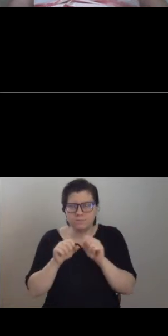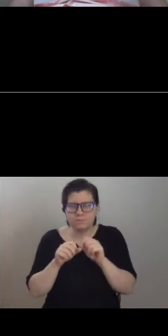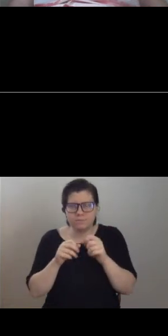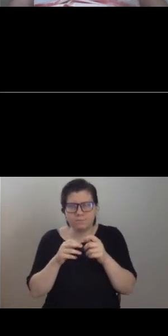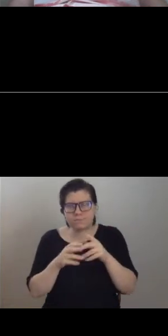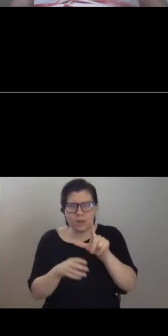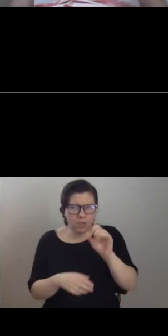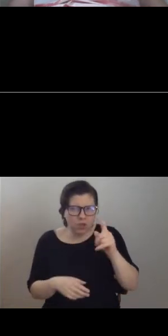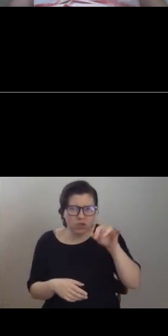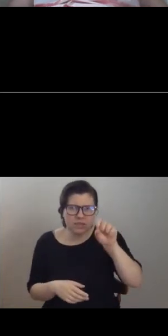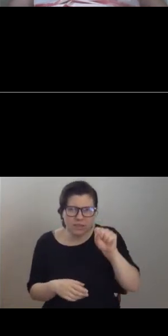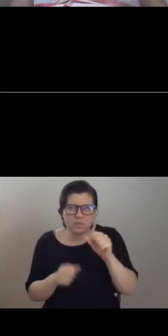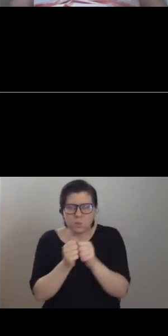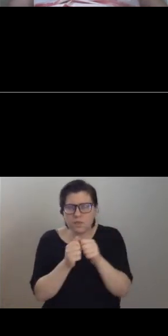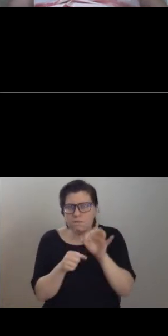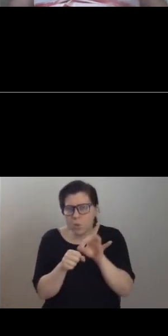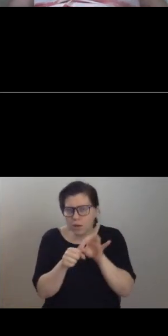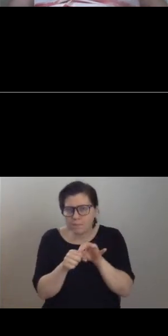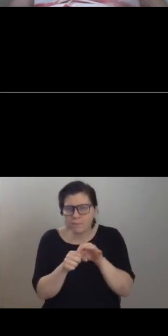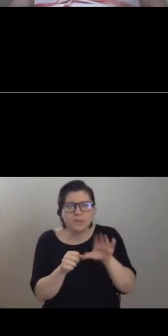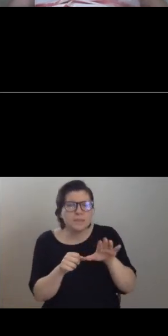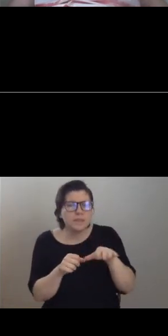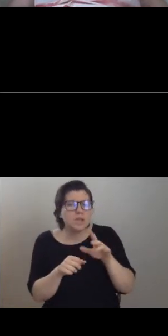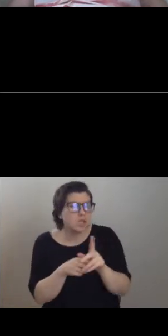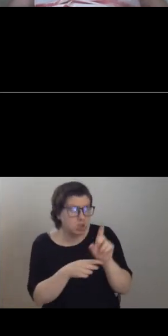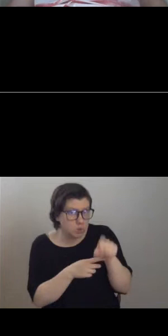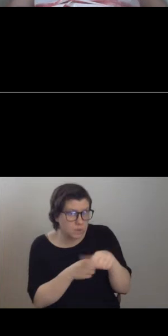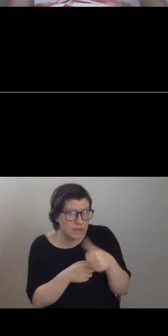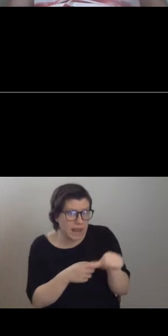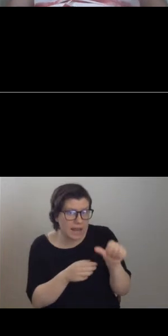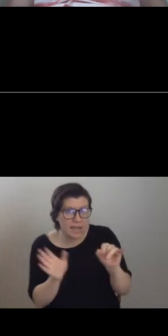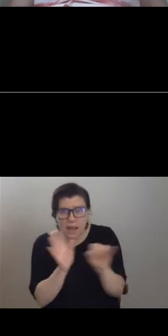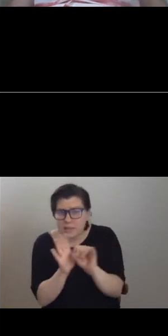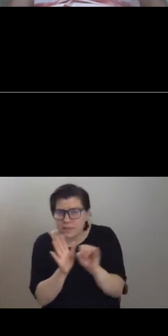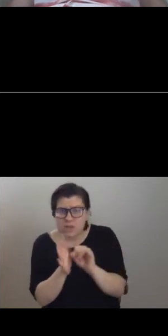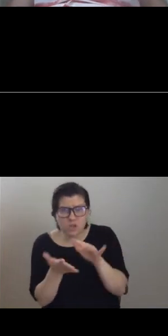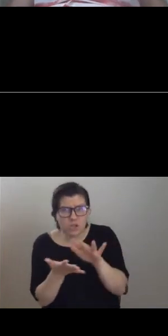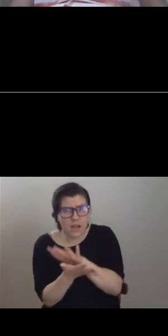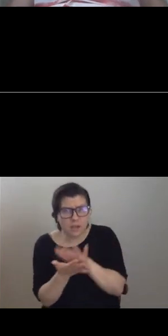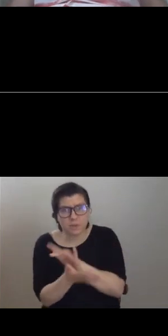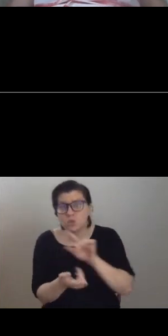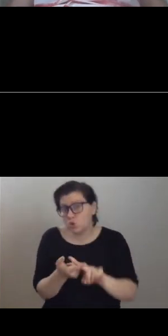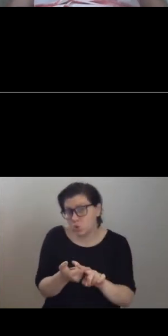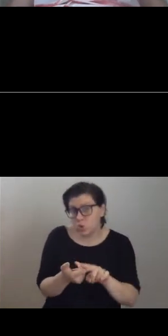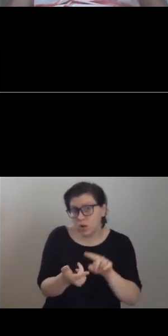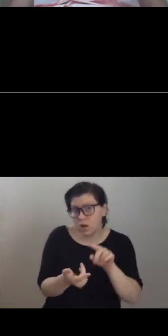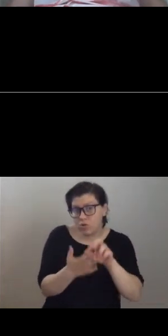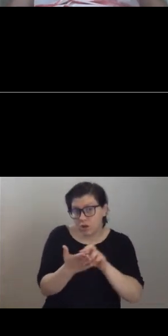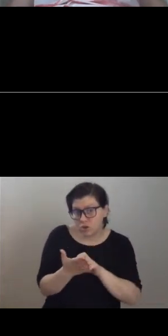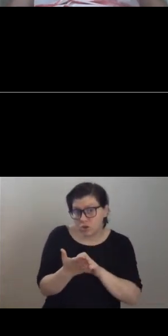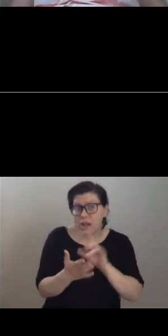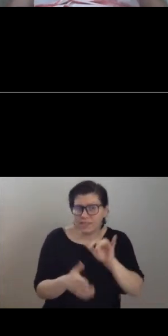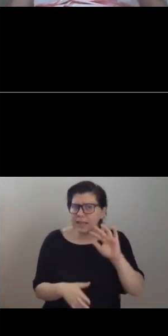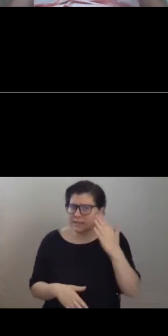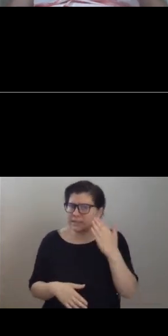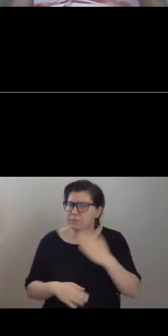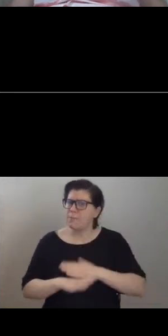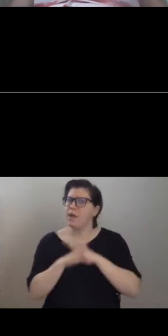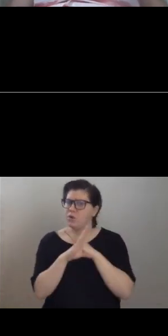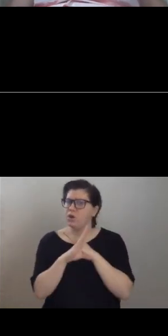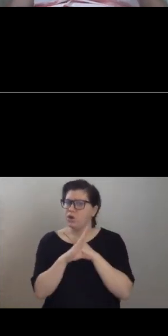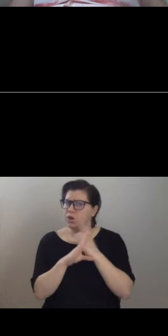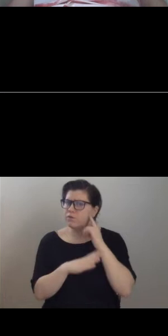documents, though, or do you need any identification to register? Because that does seem to be a barrier for